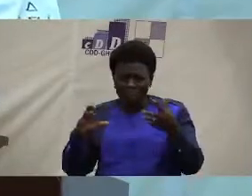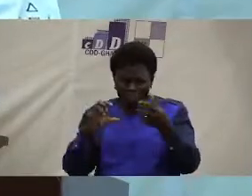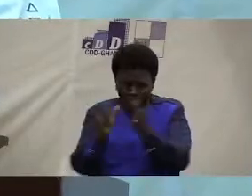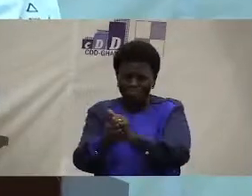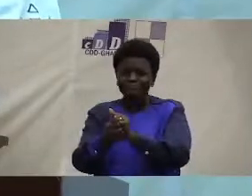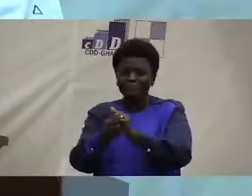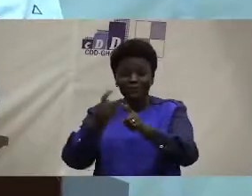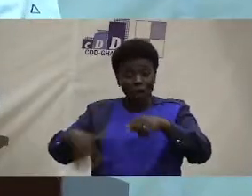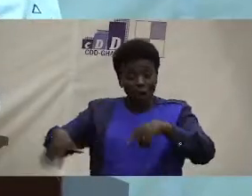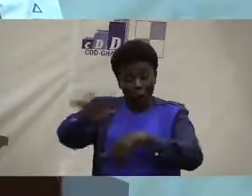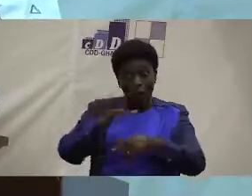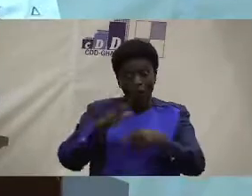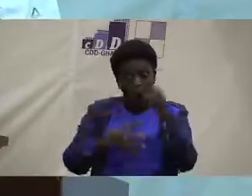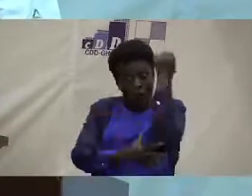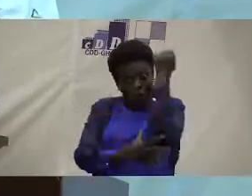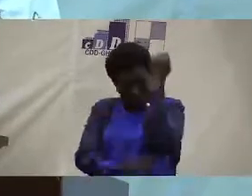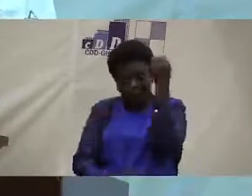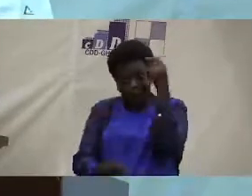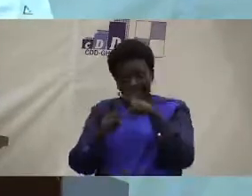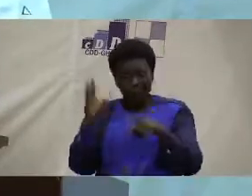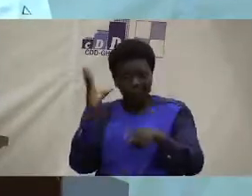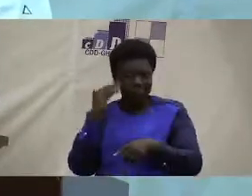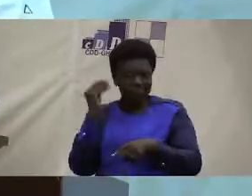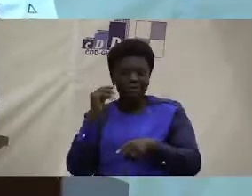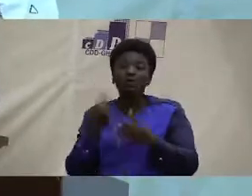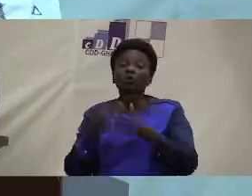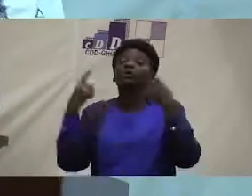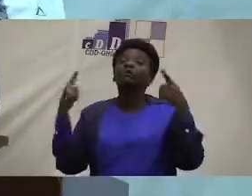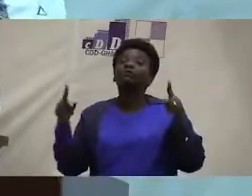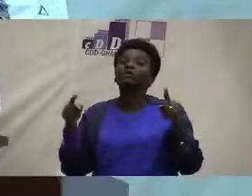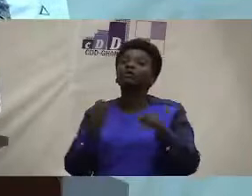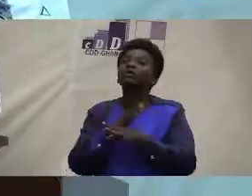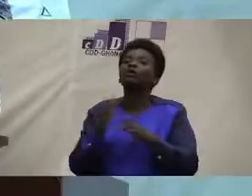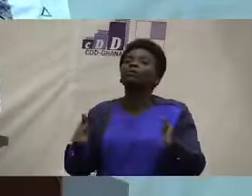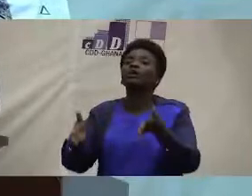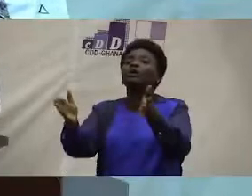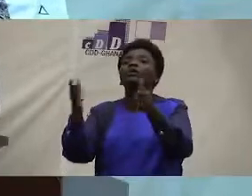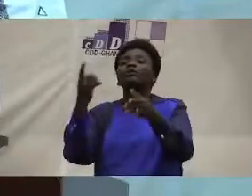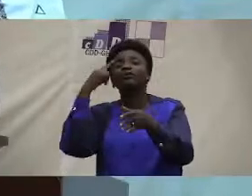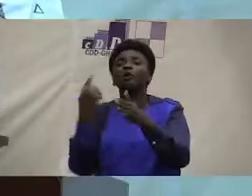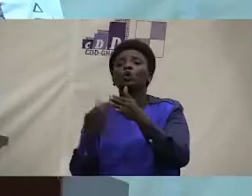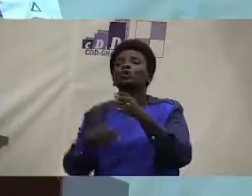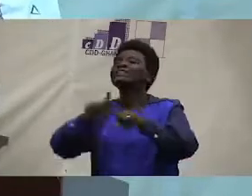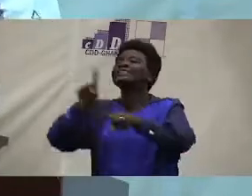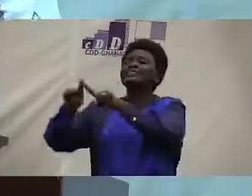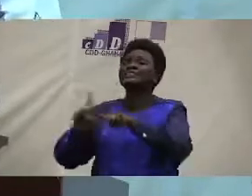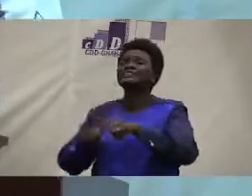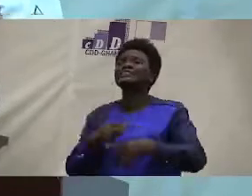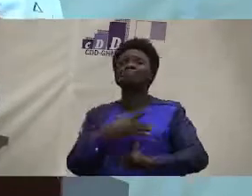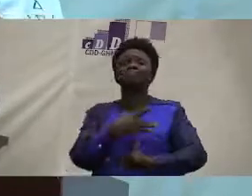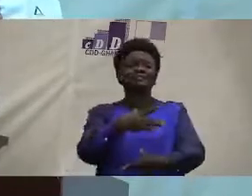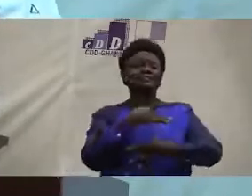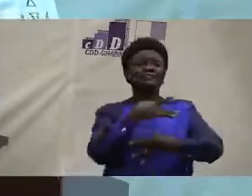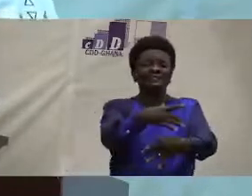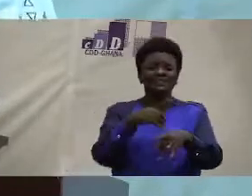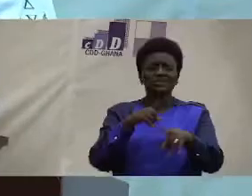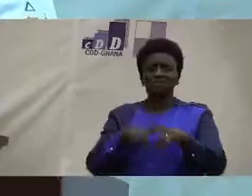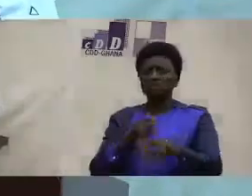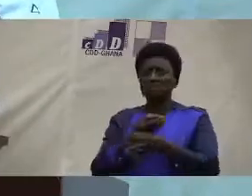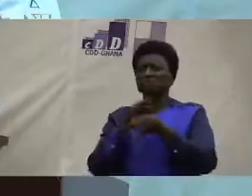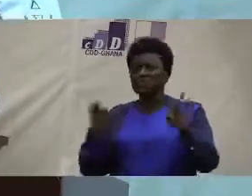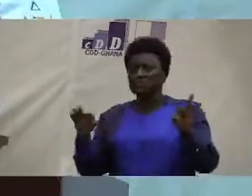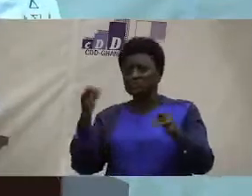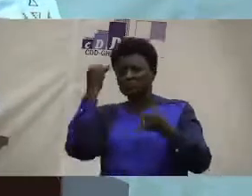all experience, they give vent to all manner of attractions to illiberal